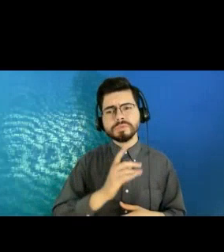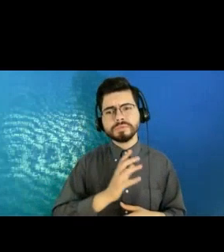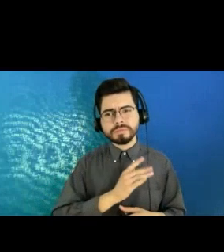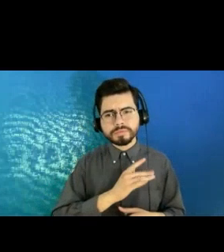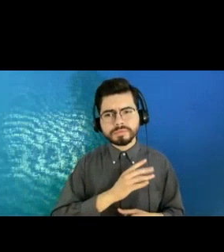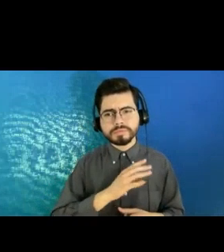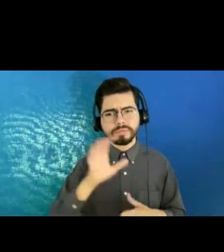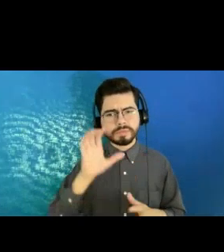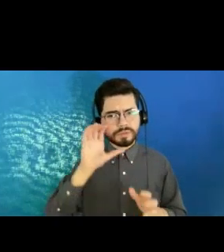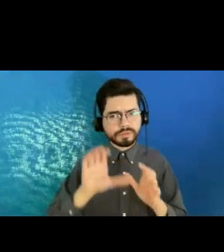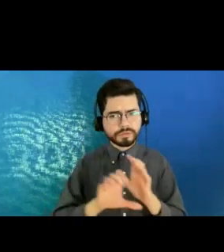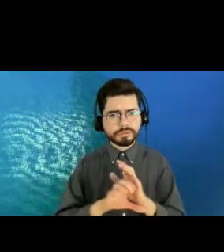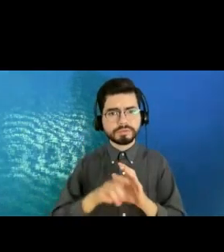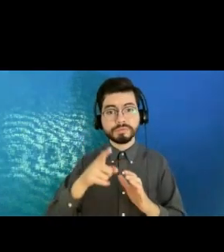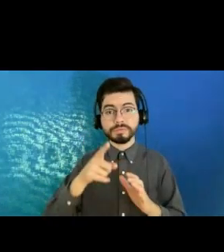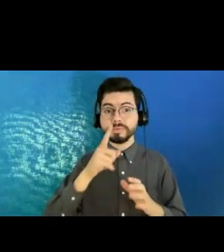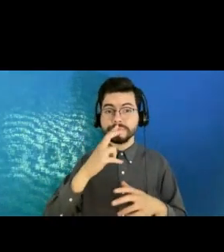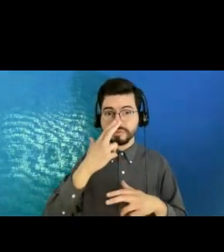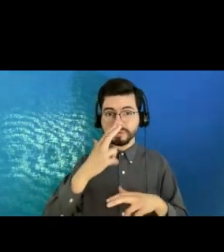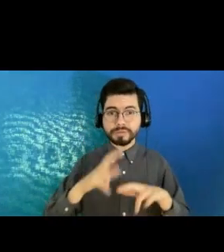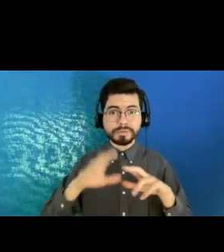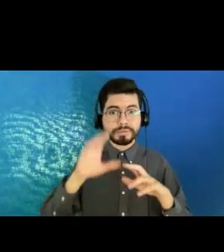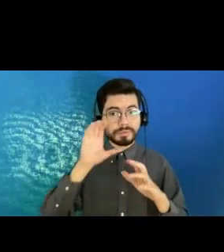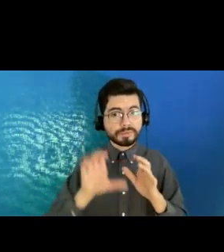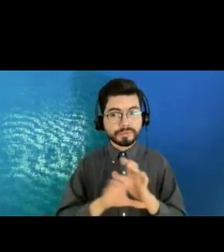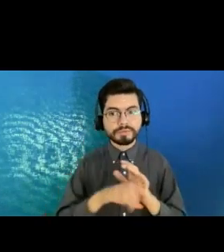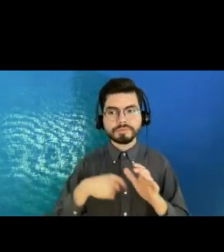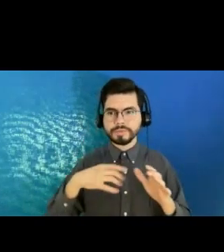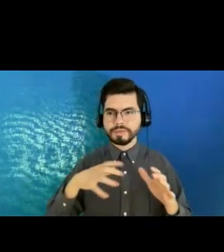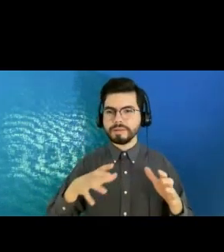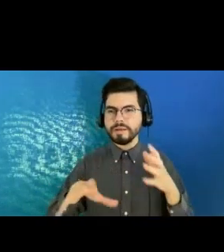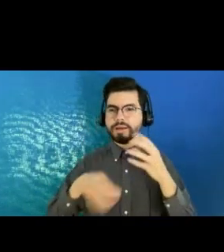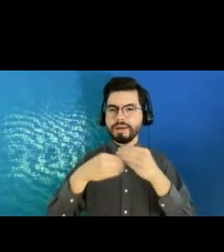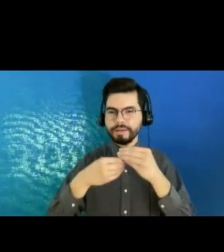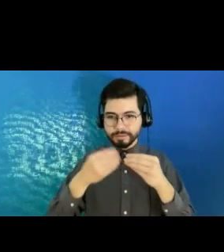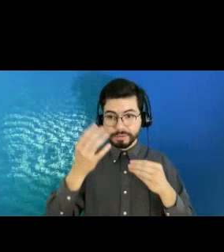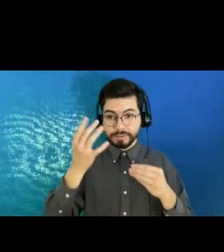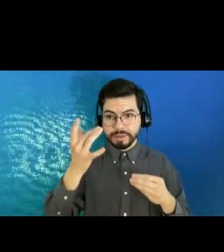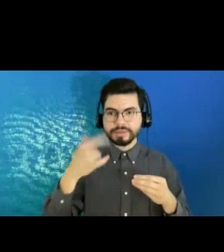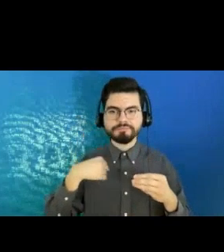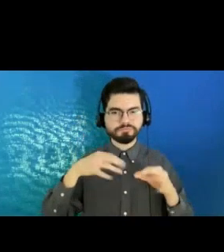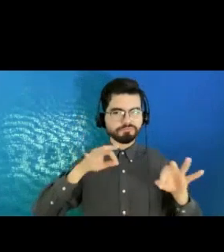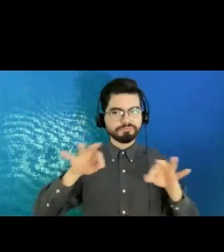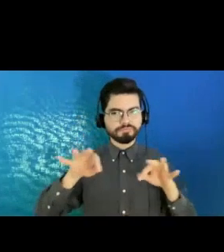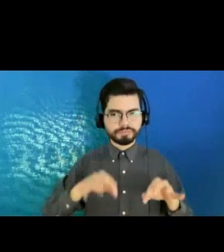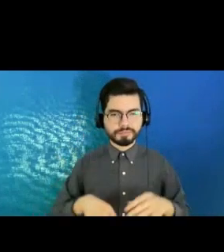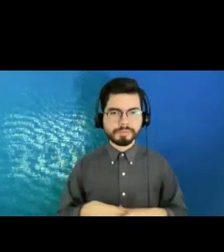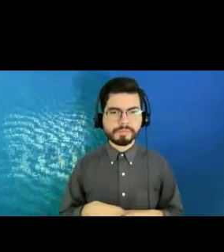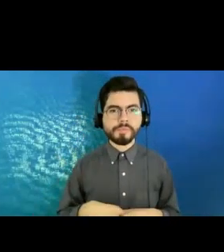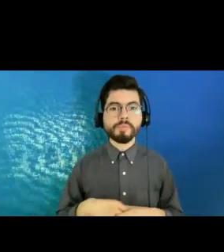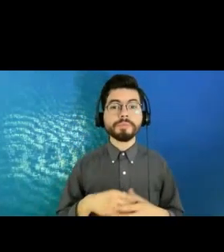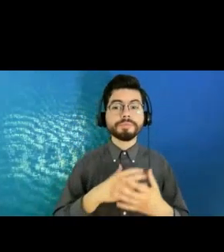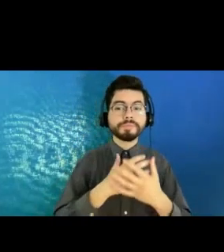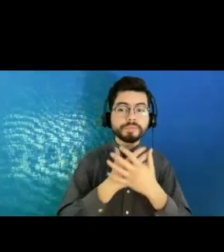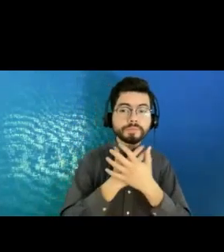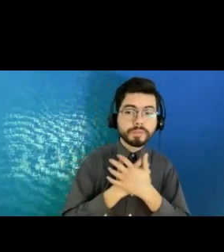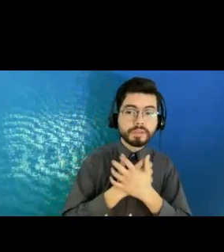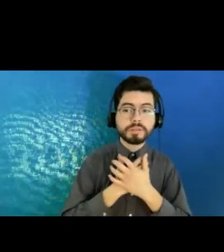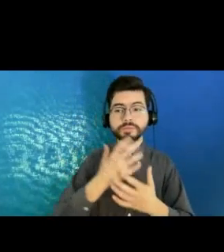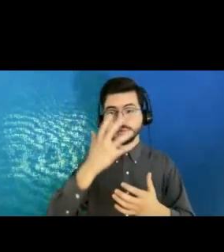and it's kind of a fun picture, and I put it in here for a reason. So usually grizzly bears and wolves kind of do their thing by themselves